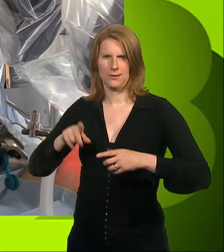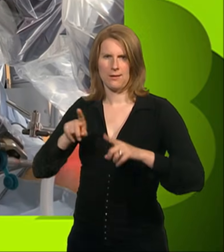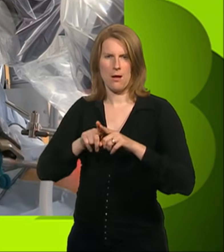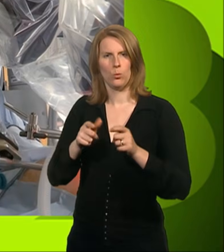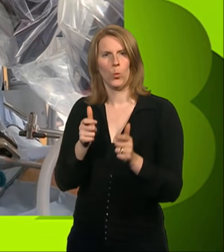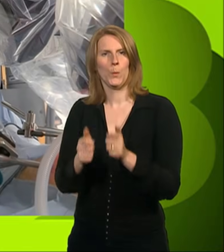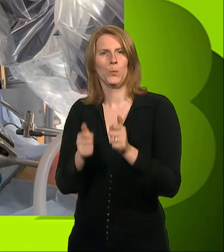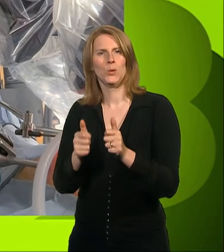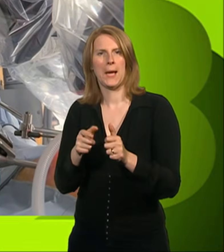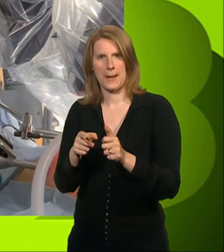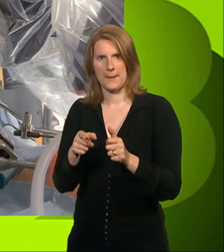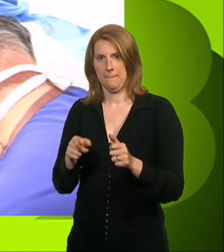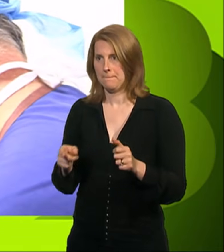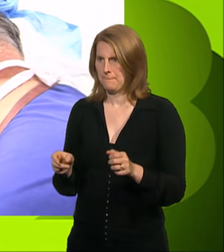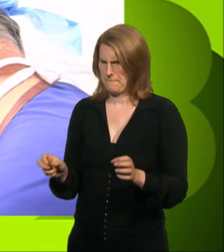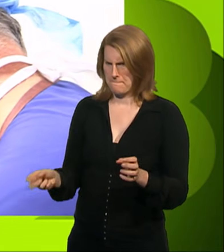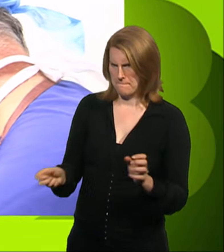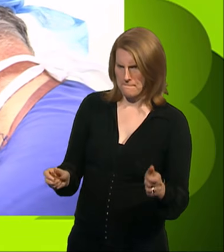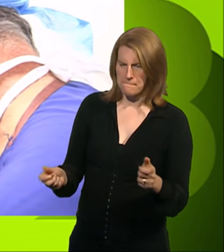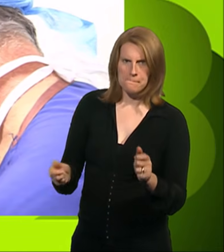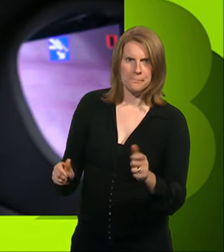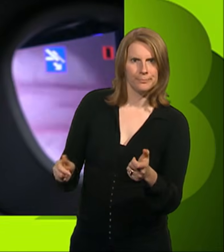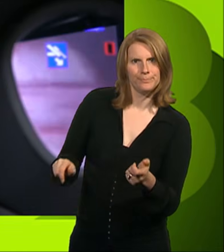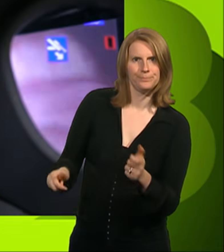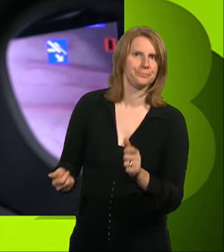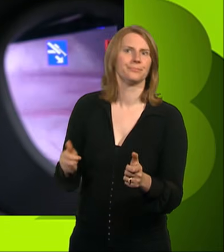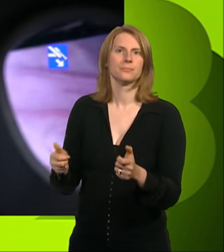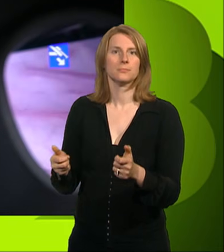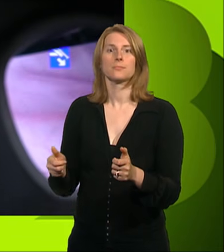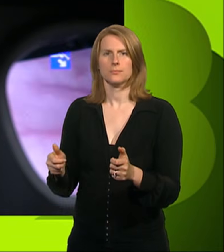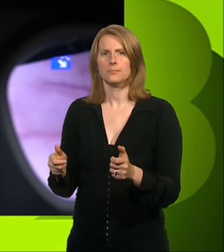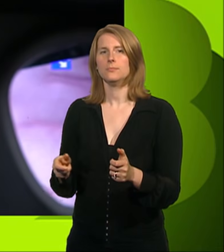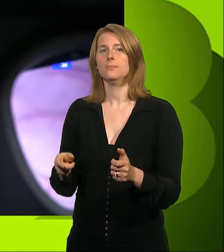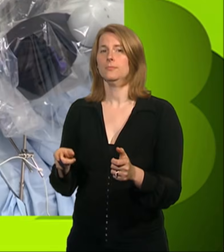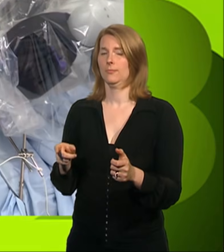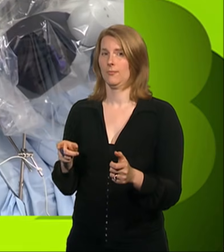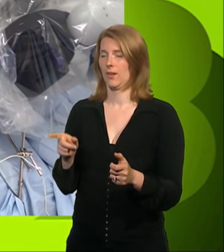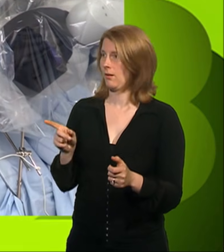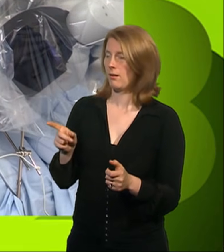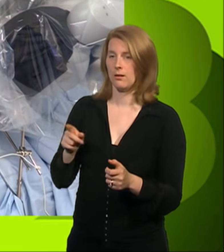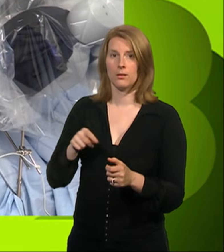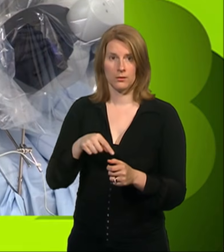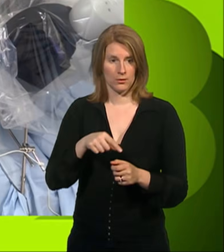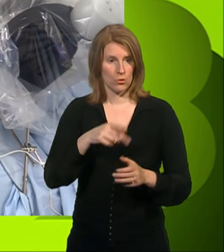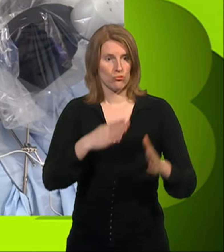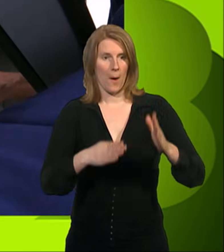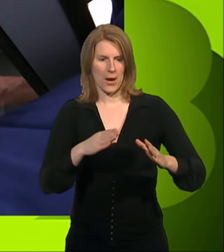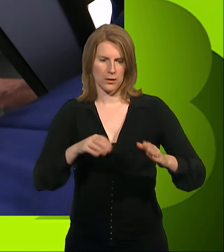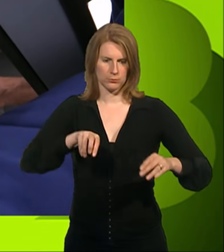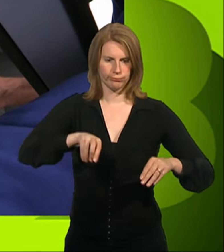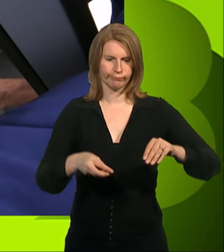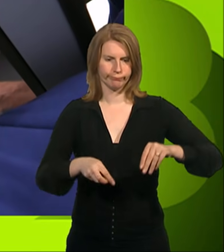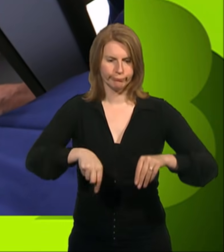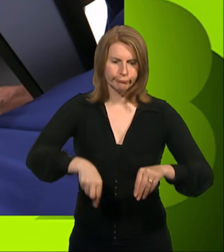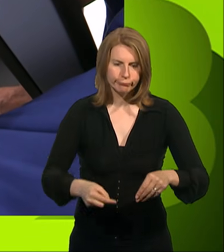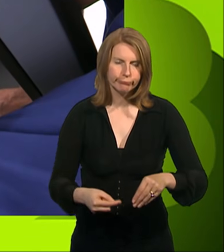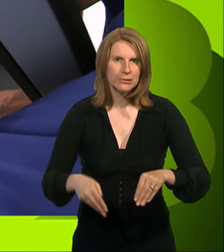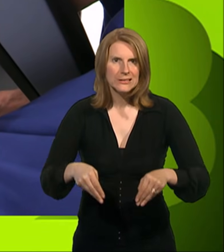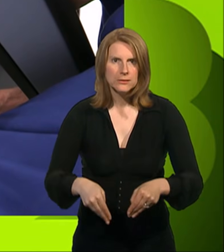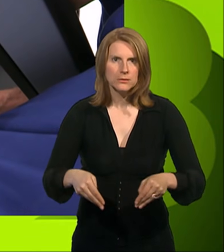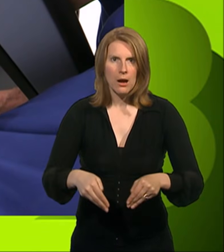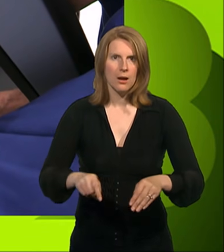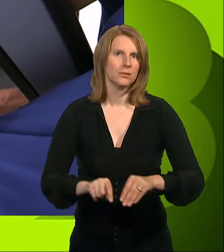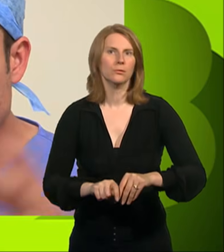controlled by a highly skilled expert like Dr Xand, it can make intricate surgical movements. And what the robot does is it takes the big movements of the